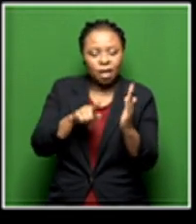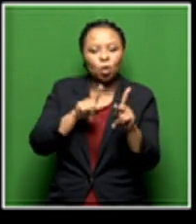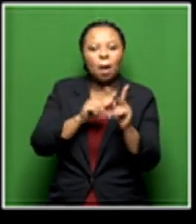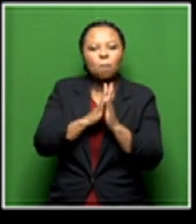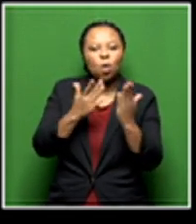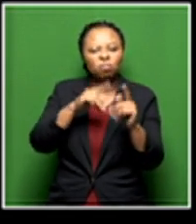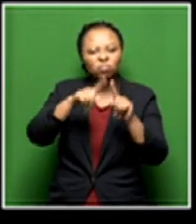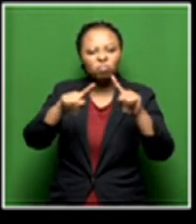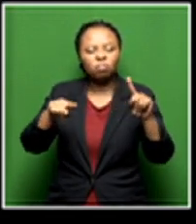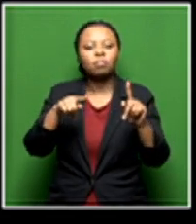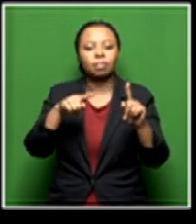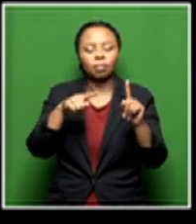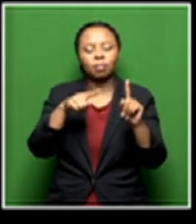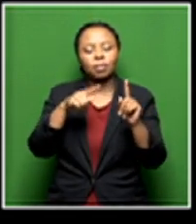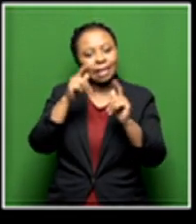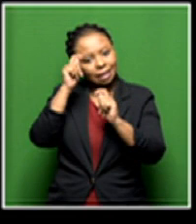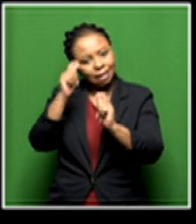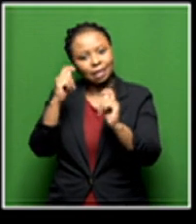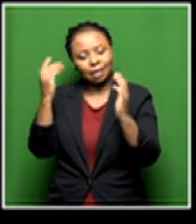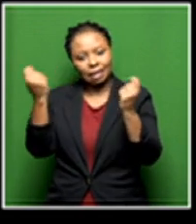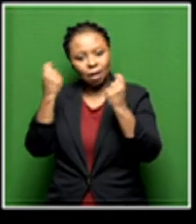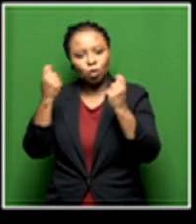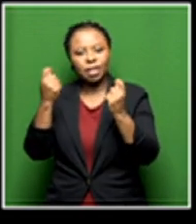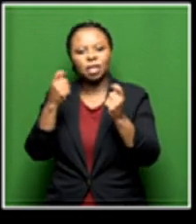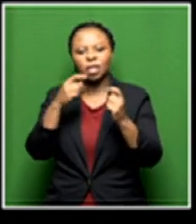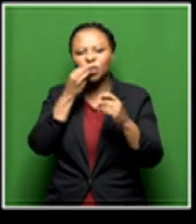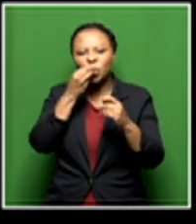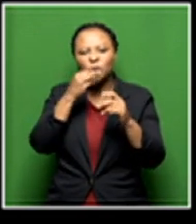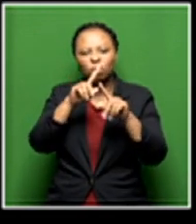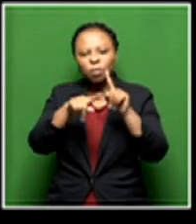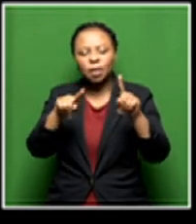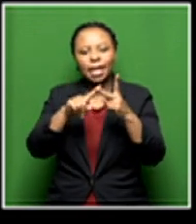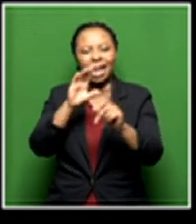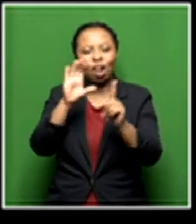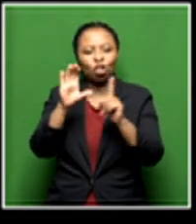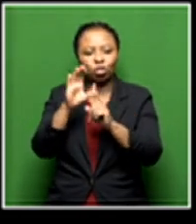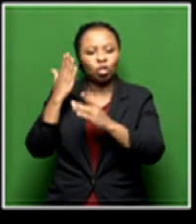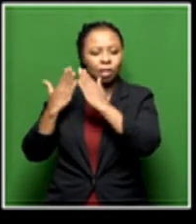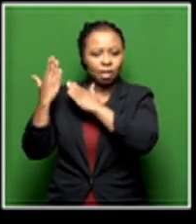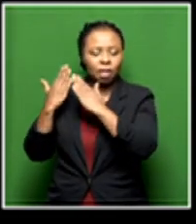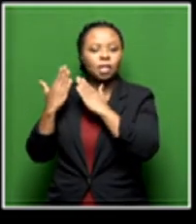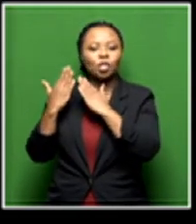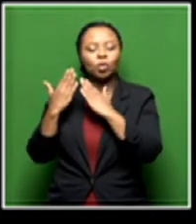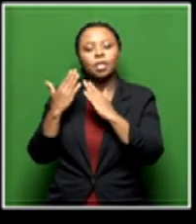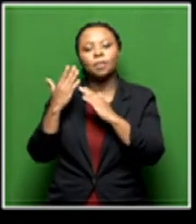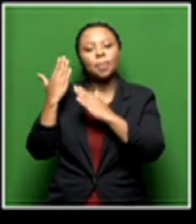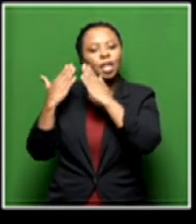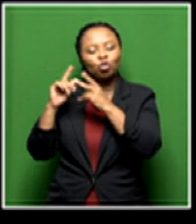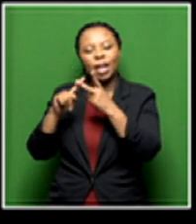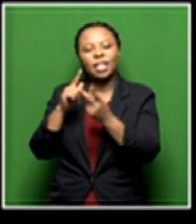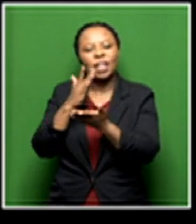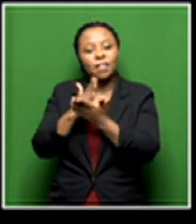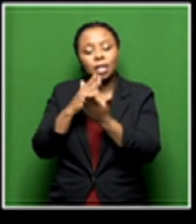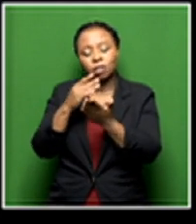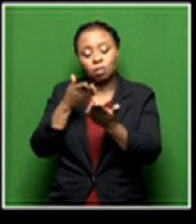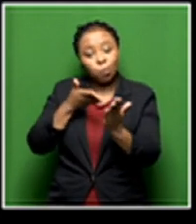that are meant to celebrate and acknowledge the country's national culinary and cultural heritage. And to take us through some of the history and facts